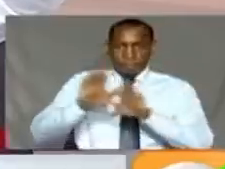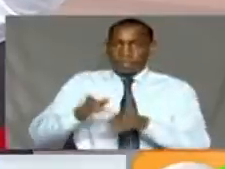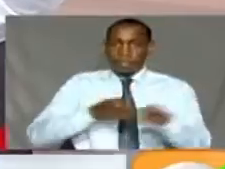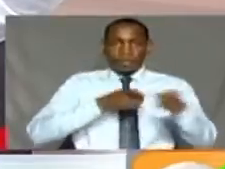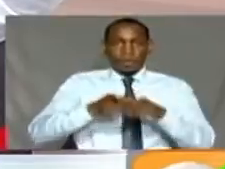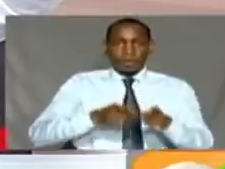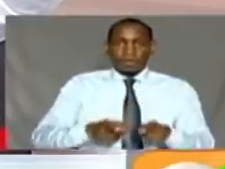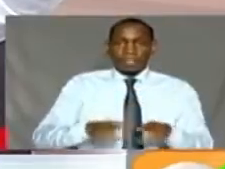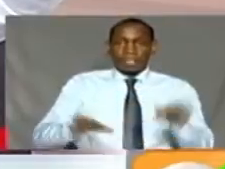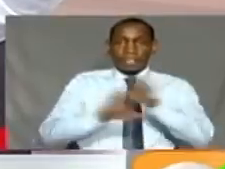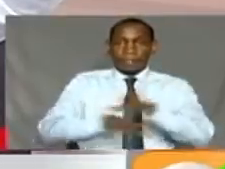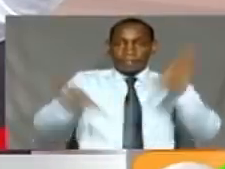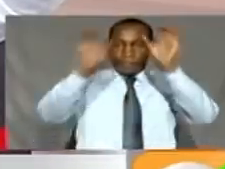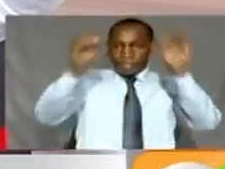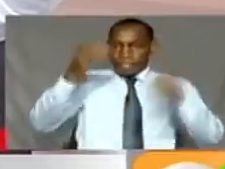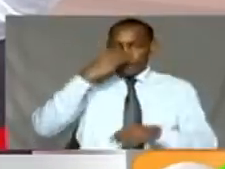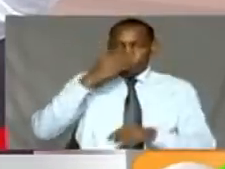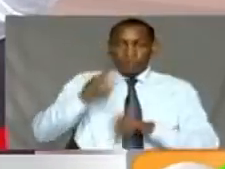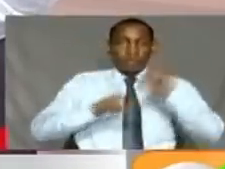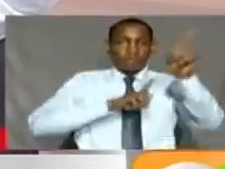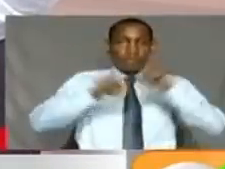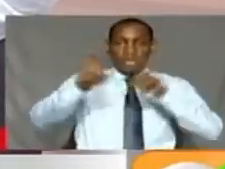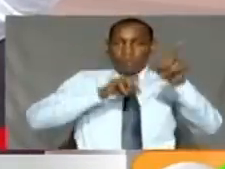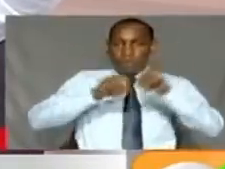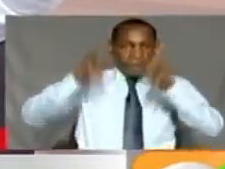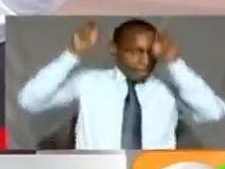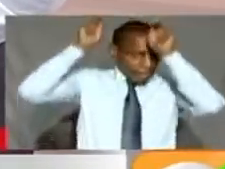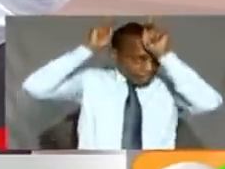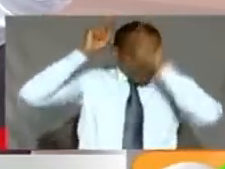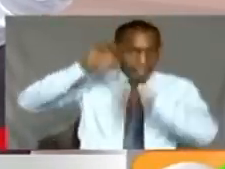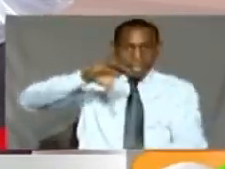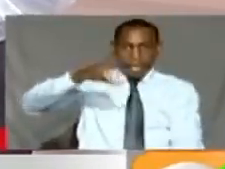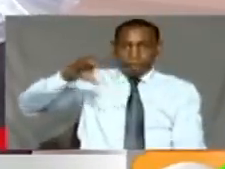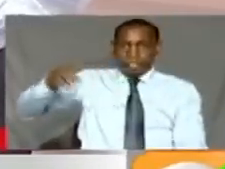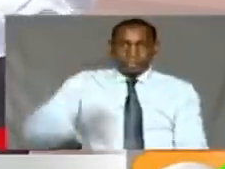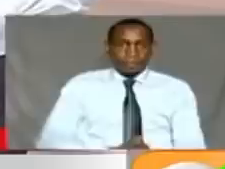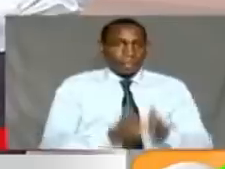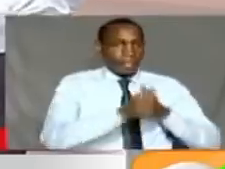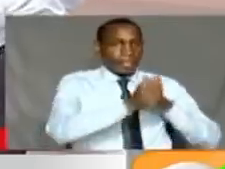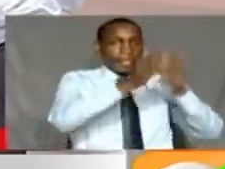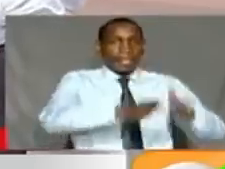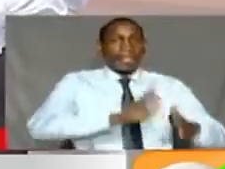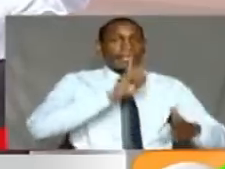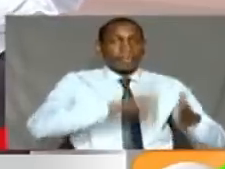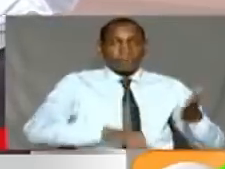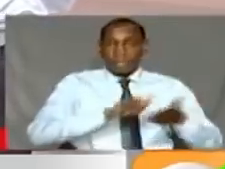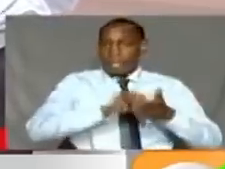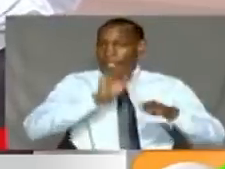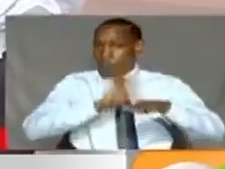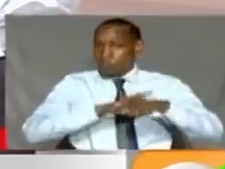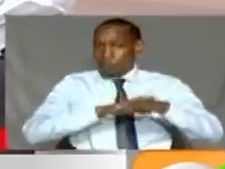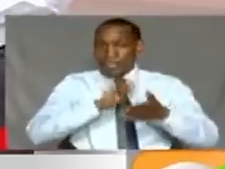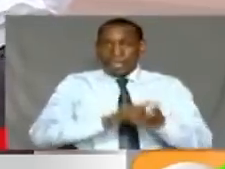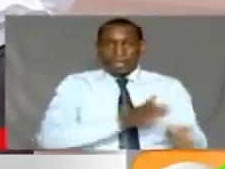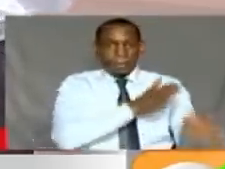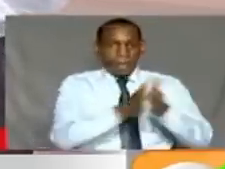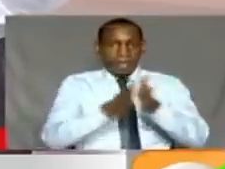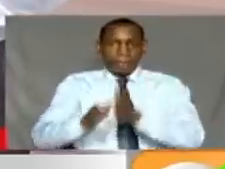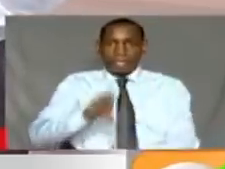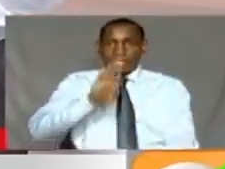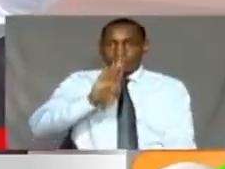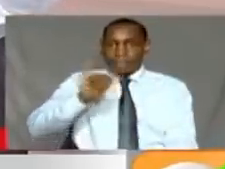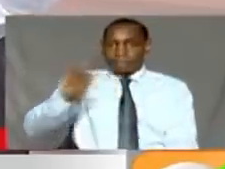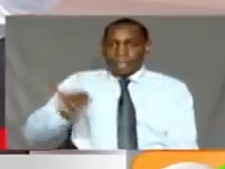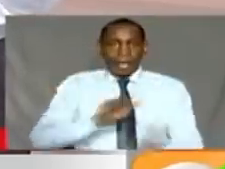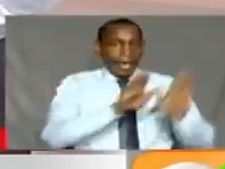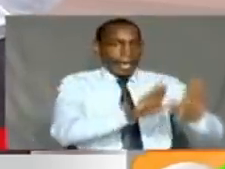President William Ruto's visit to Khwisero constituency in Kakamega County. The leaders there say there is need for organizers of BBI